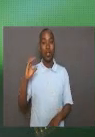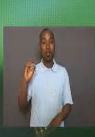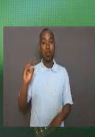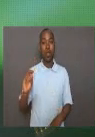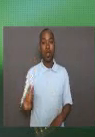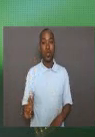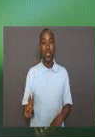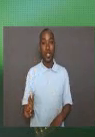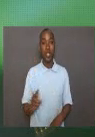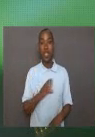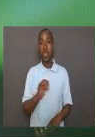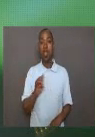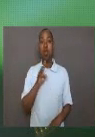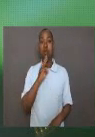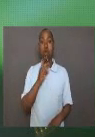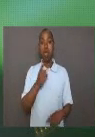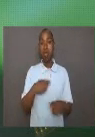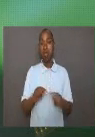dioxide and water.